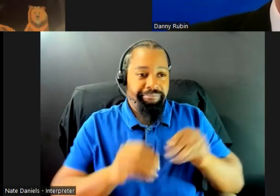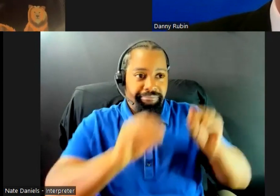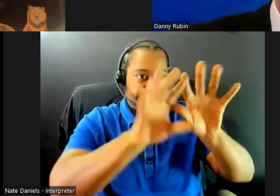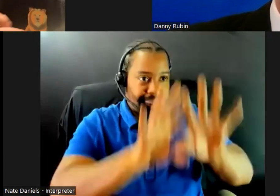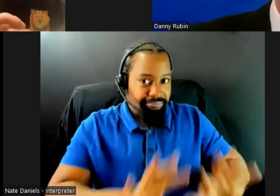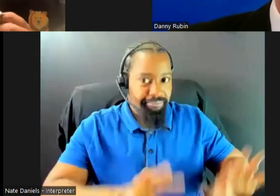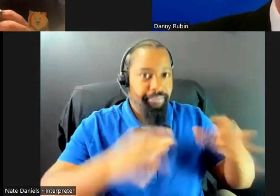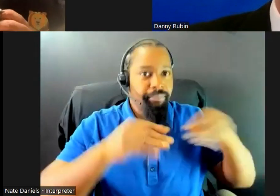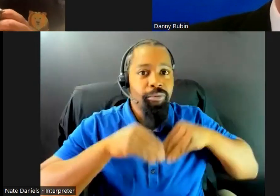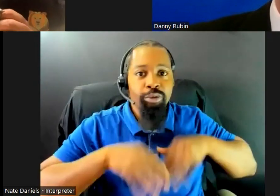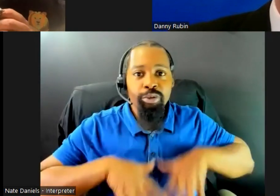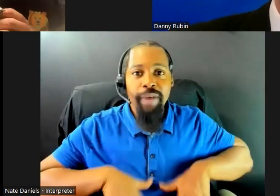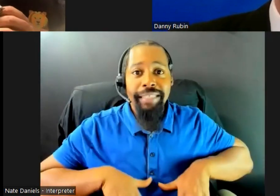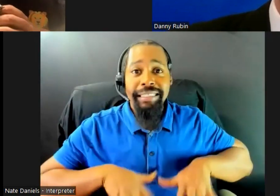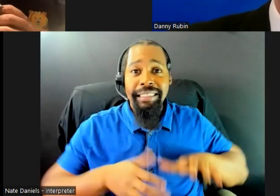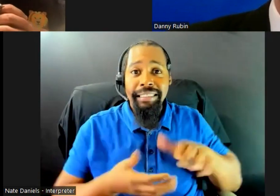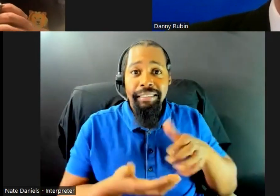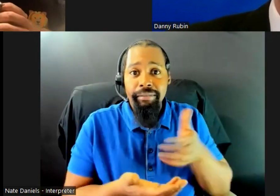very,